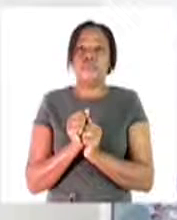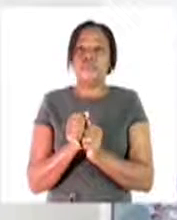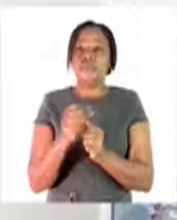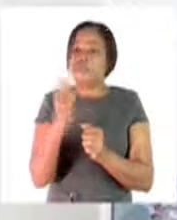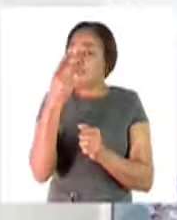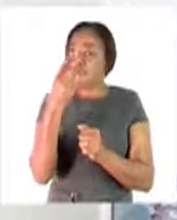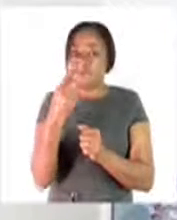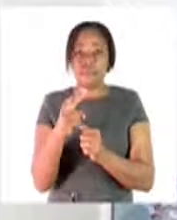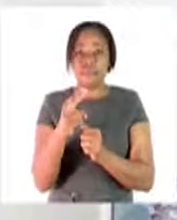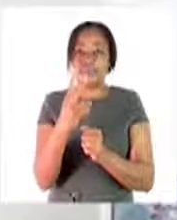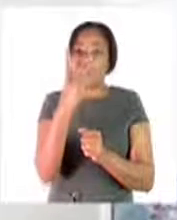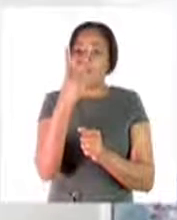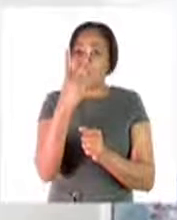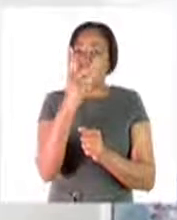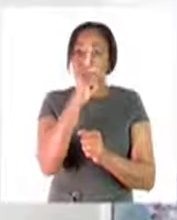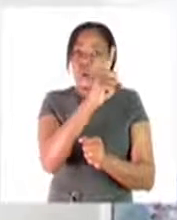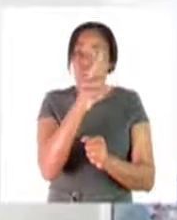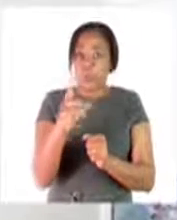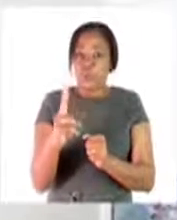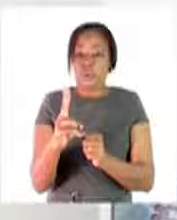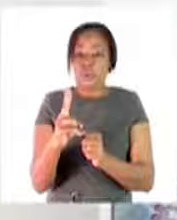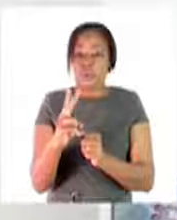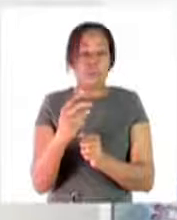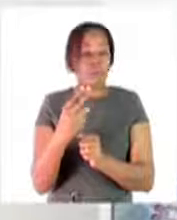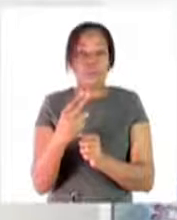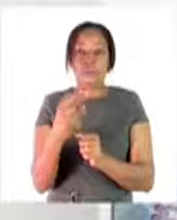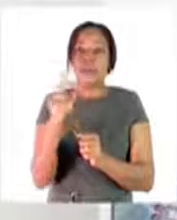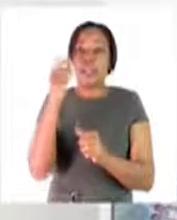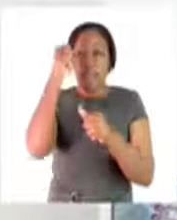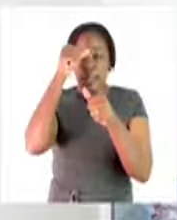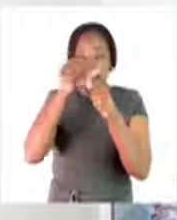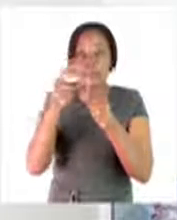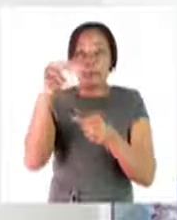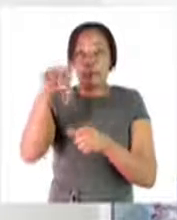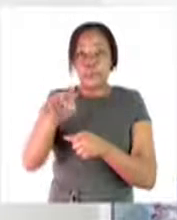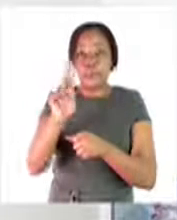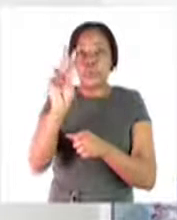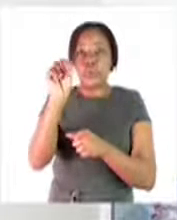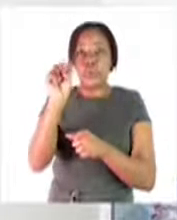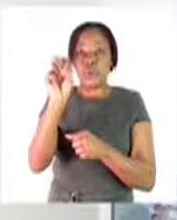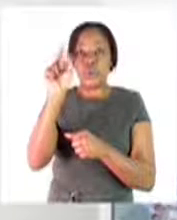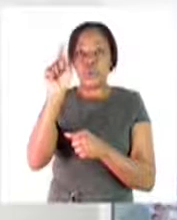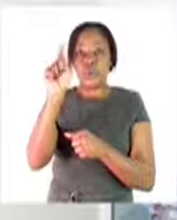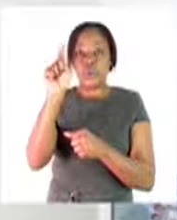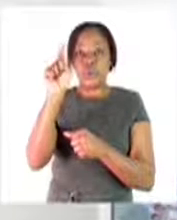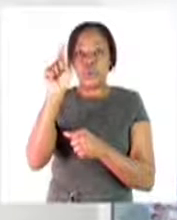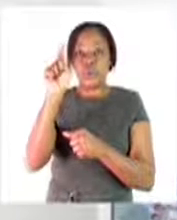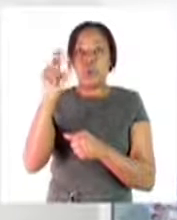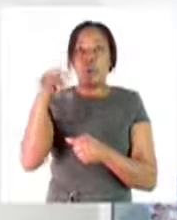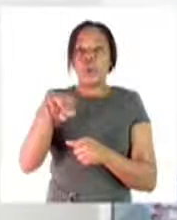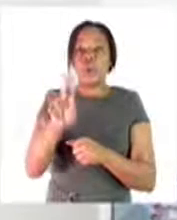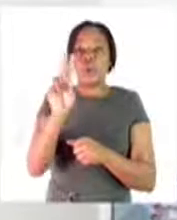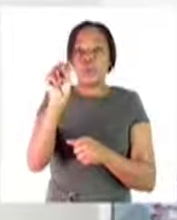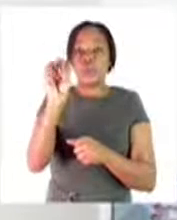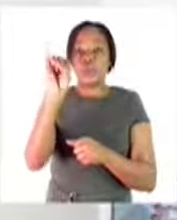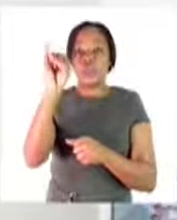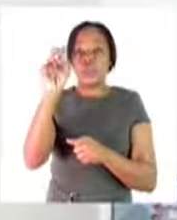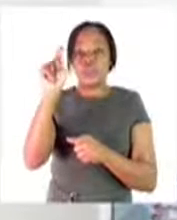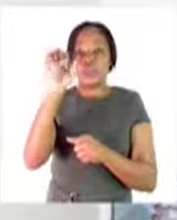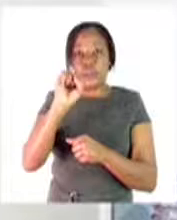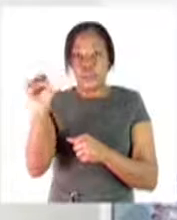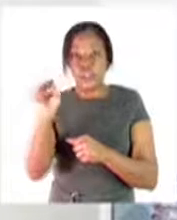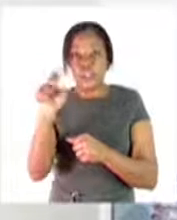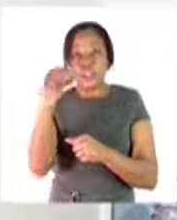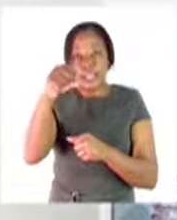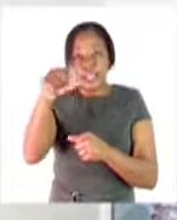You write the unit one is the one that comes here. And where do I put my 1? It goes on top